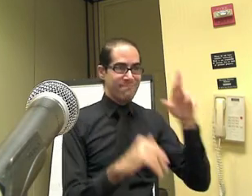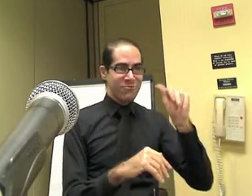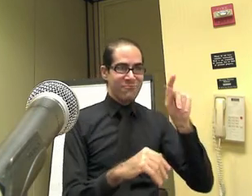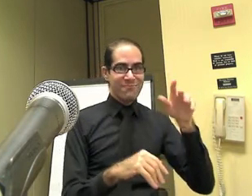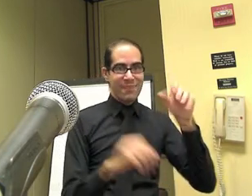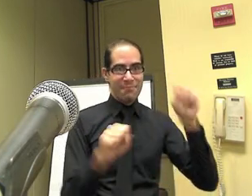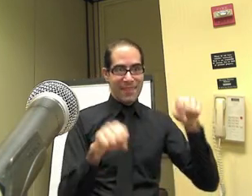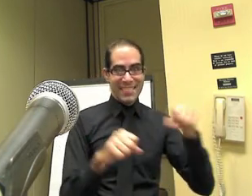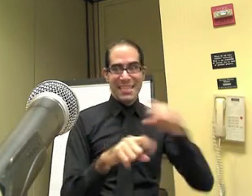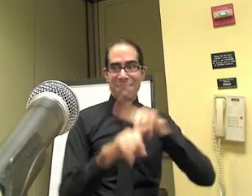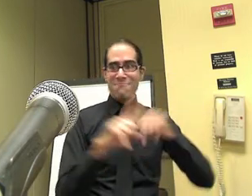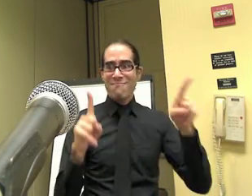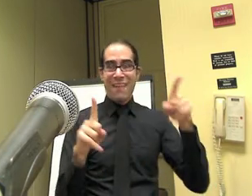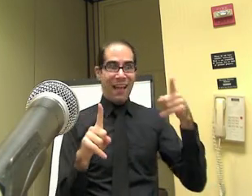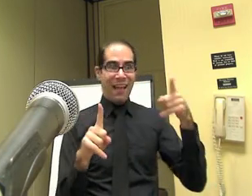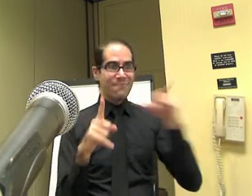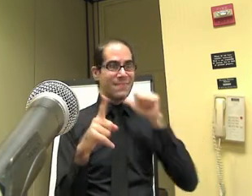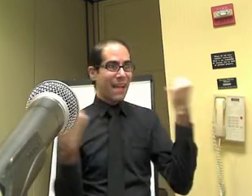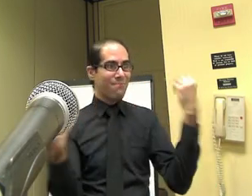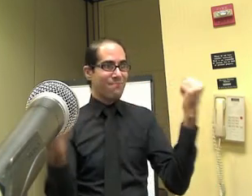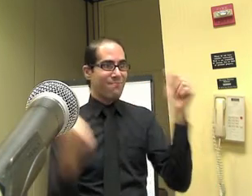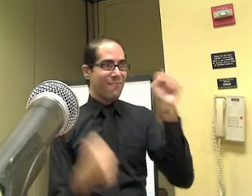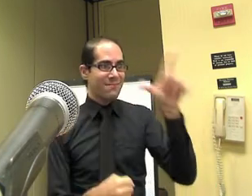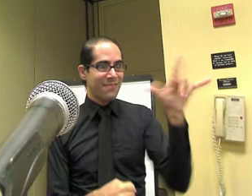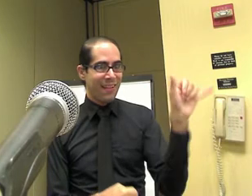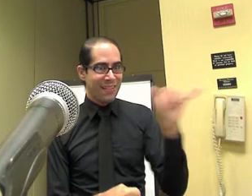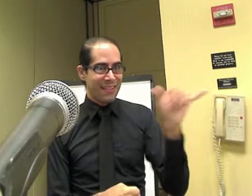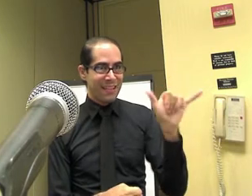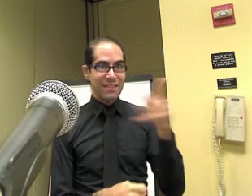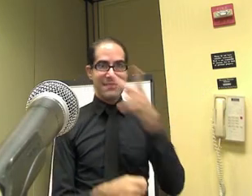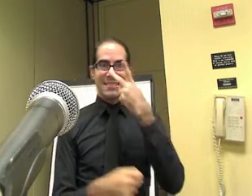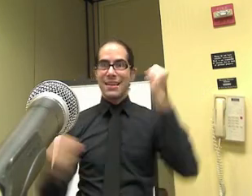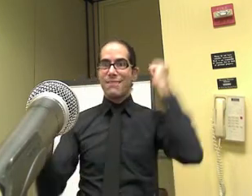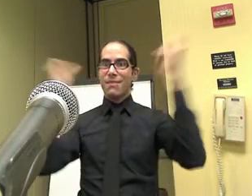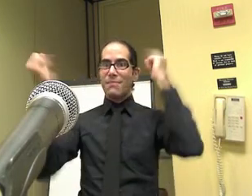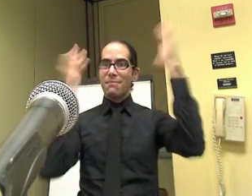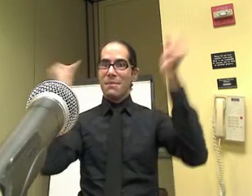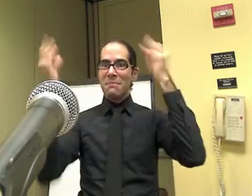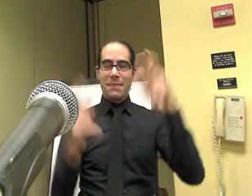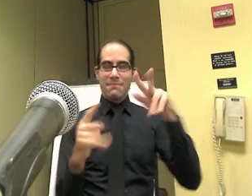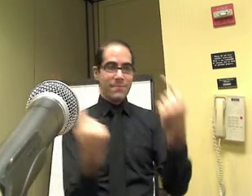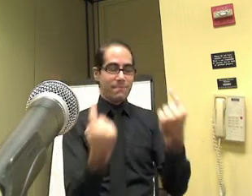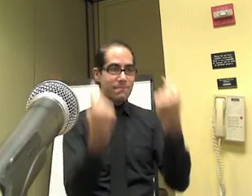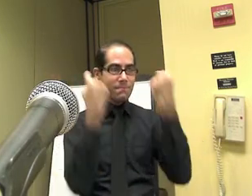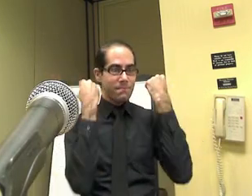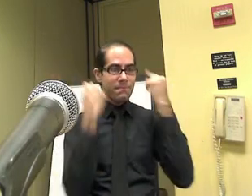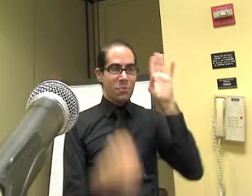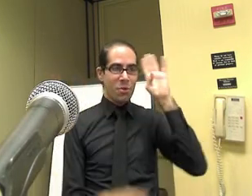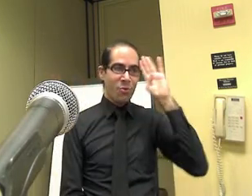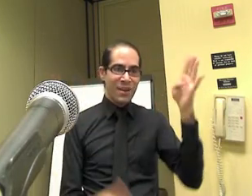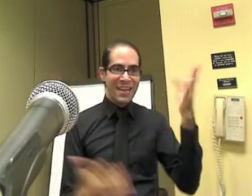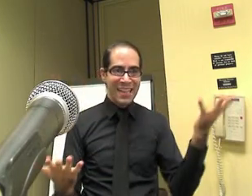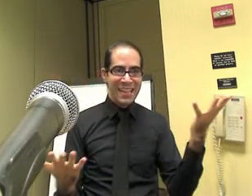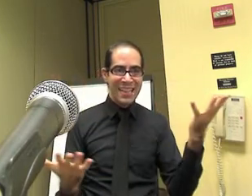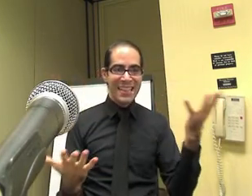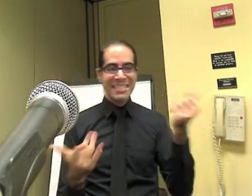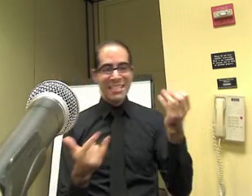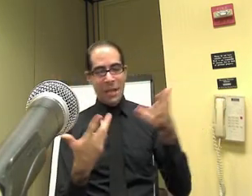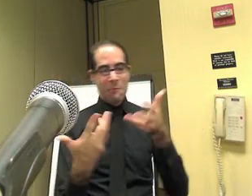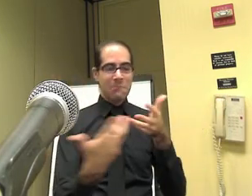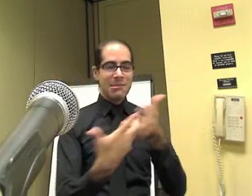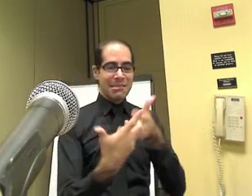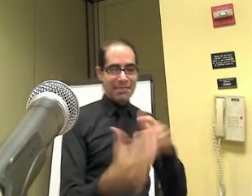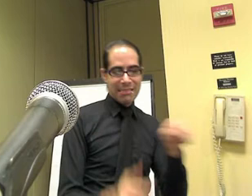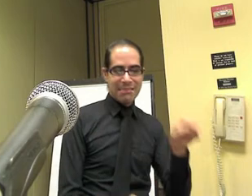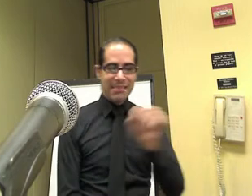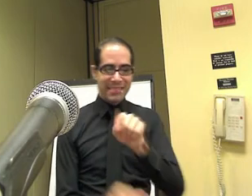So accommodating the different needs among the deaf population is extremely challenging. It, you know, sometimes you